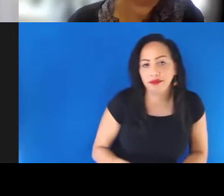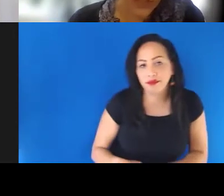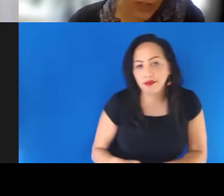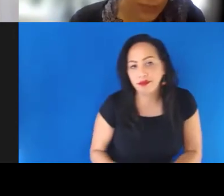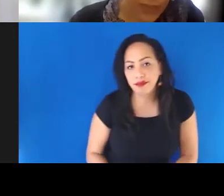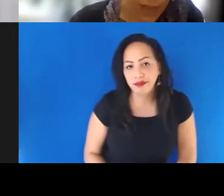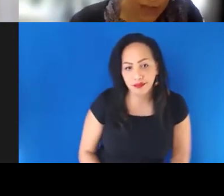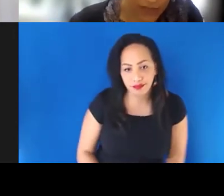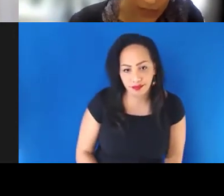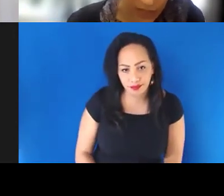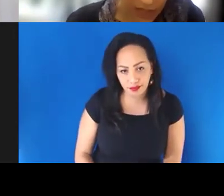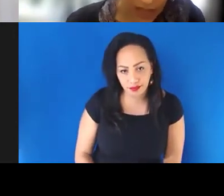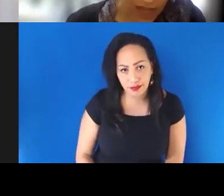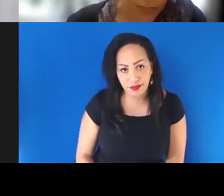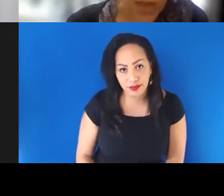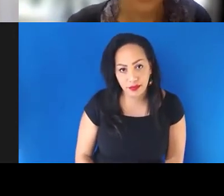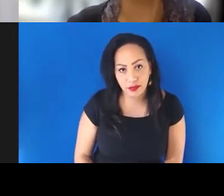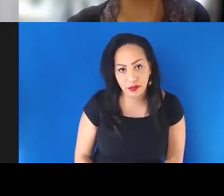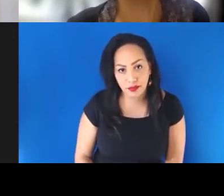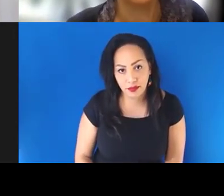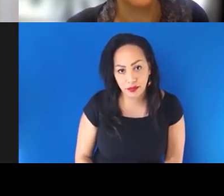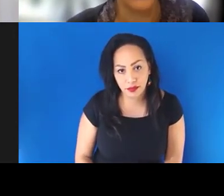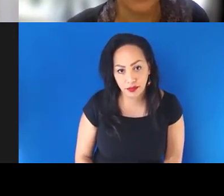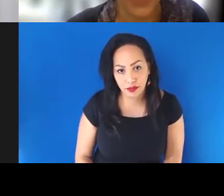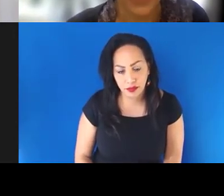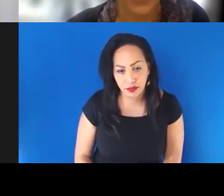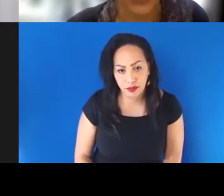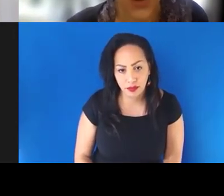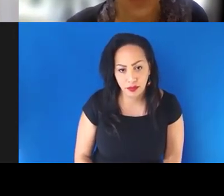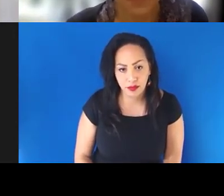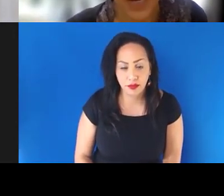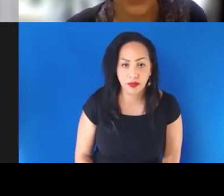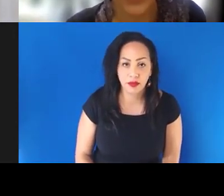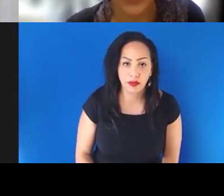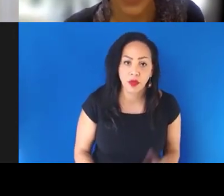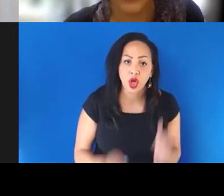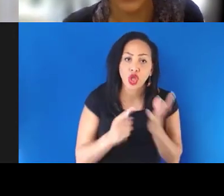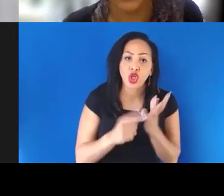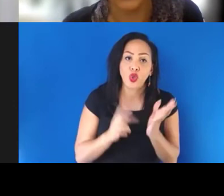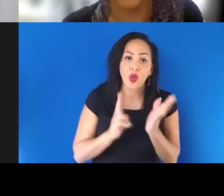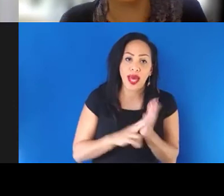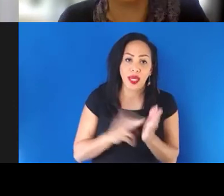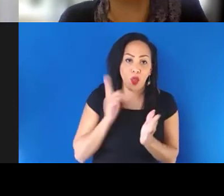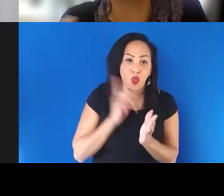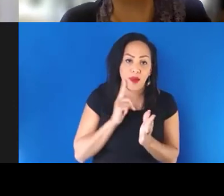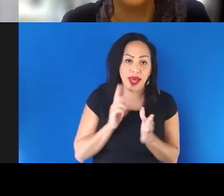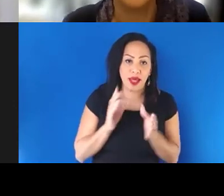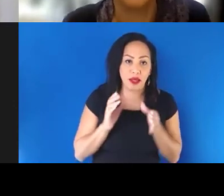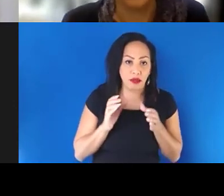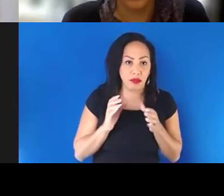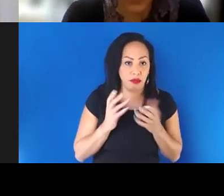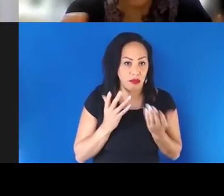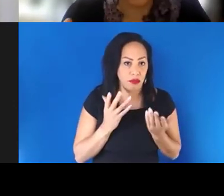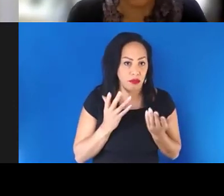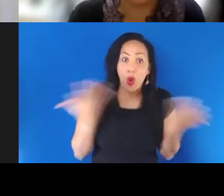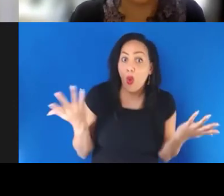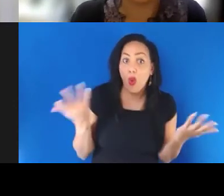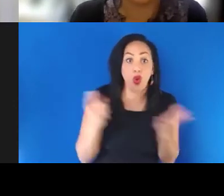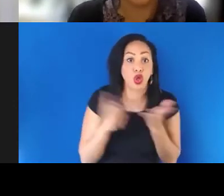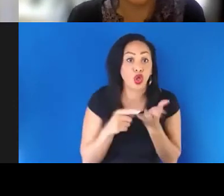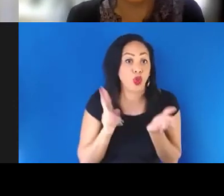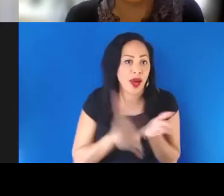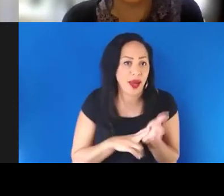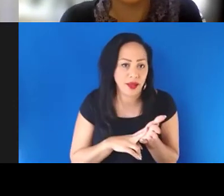say that in terms of how did UN Women go about getting, you know, how did the UN get